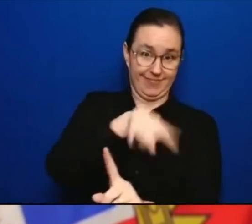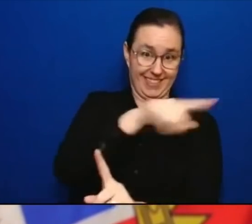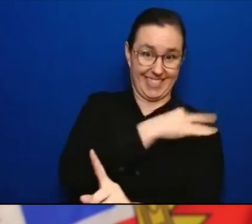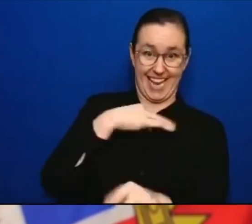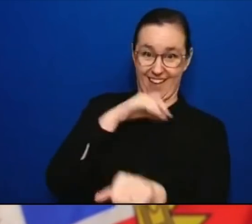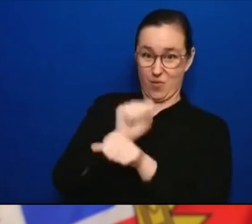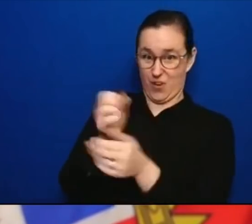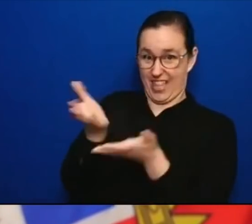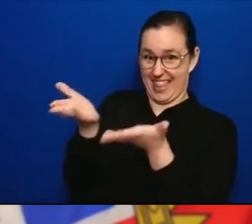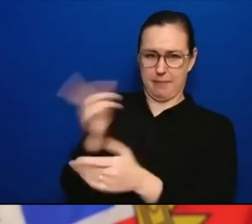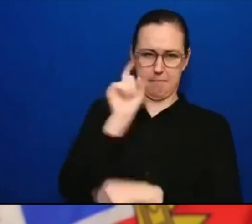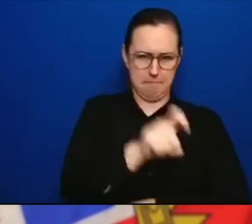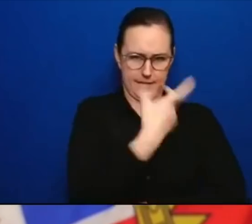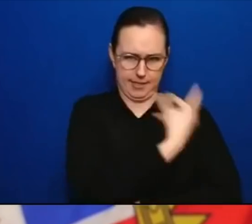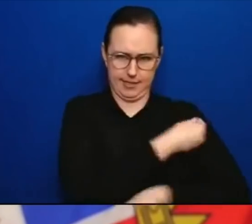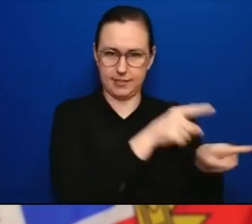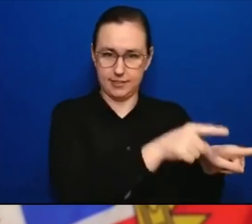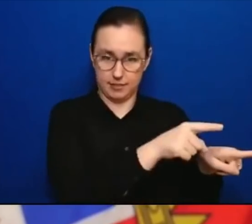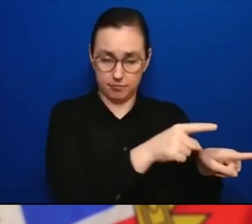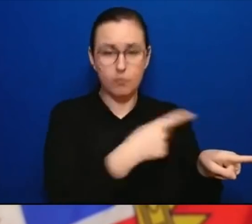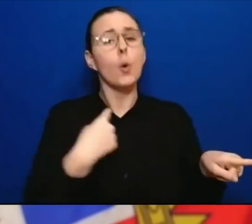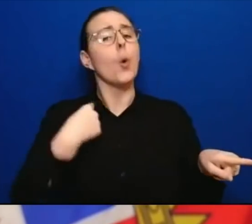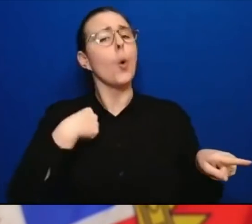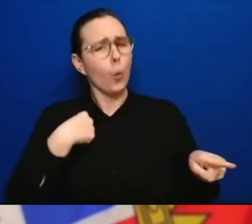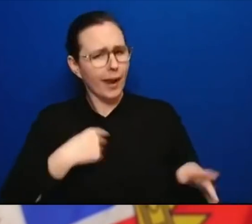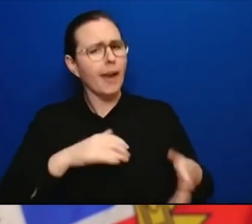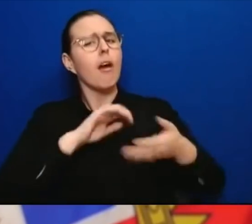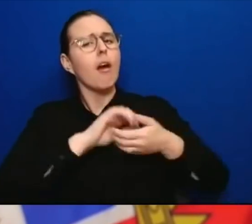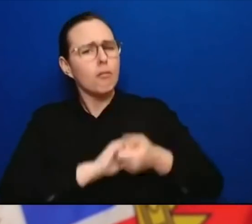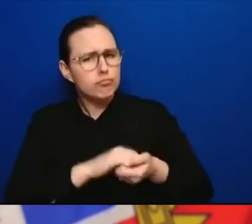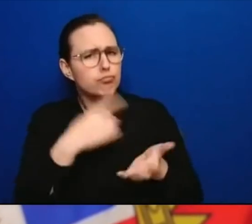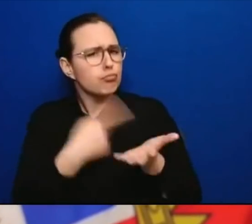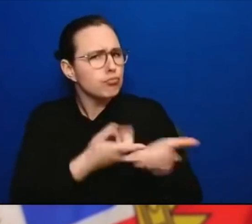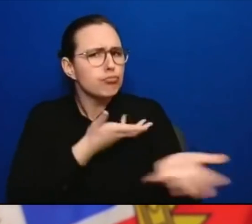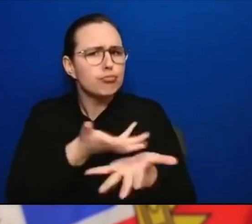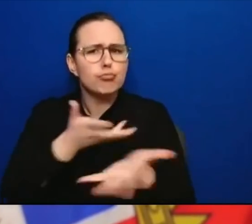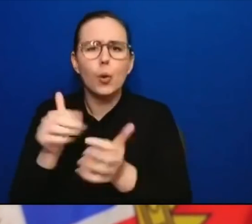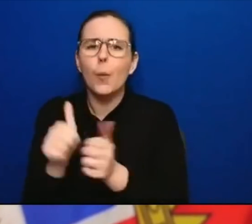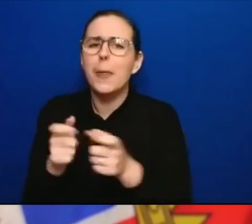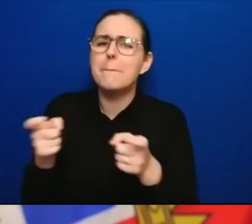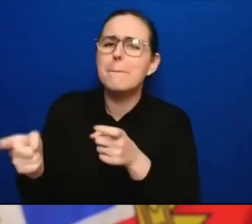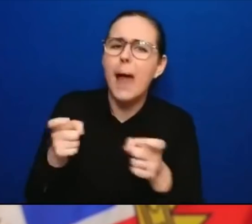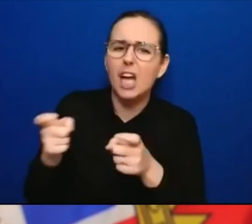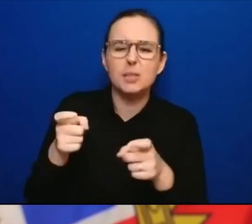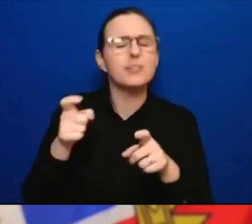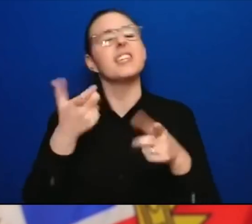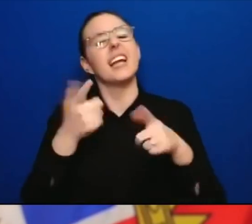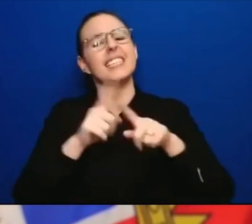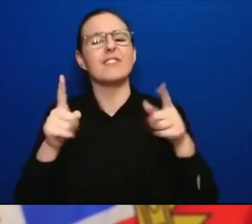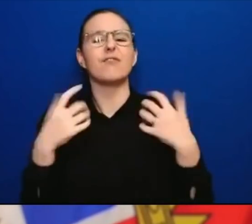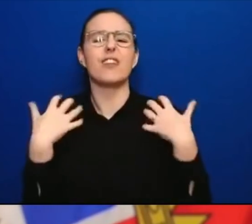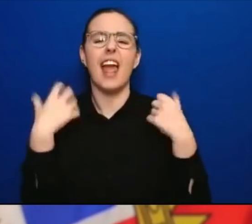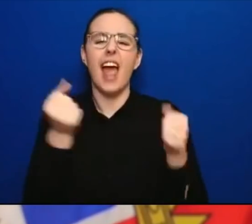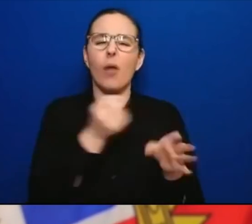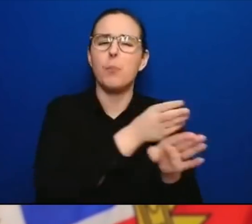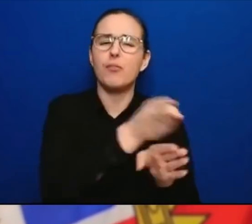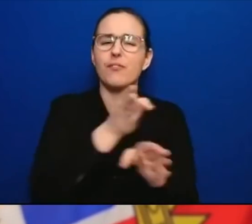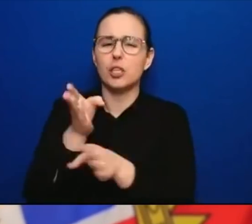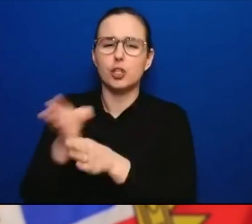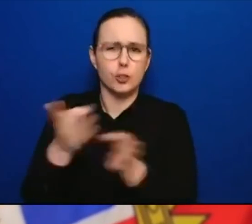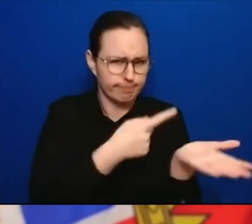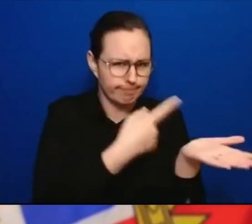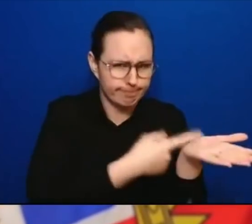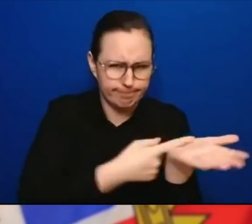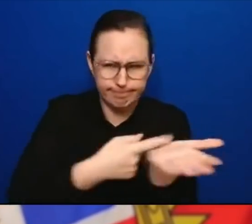for several months now, we've been working with the health professional colleges to sort through the details of that vaccine requirement that we